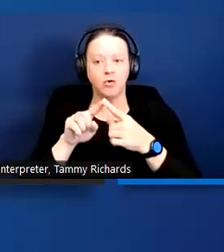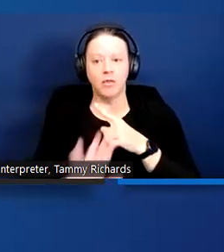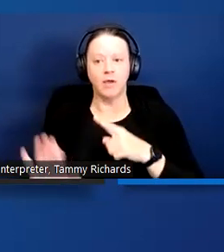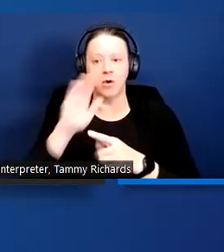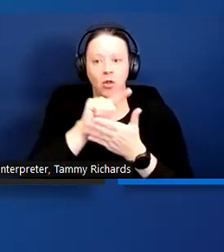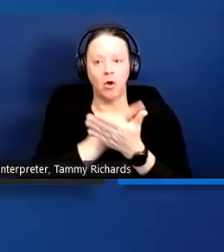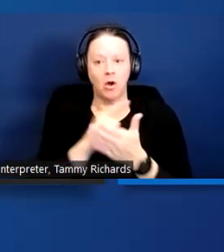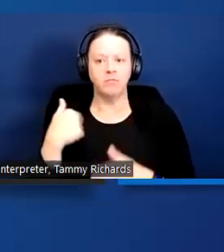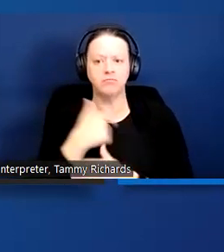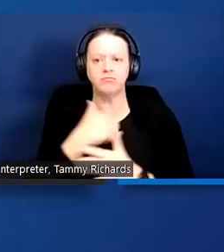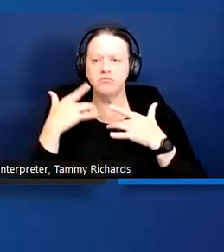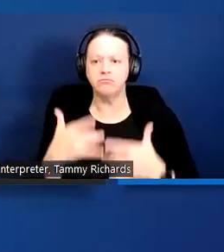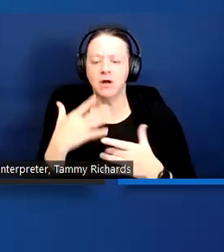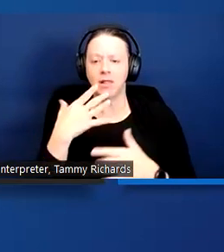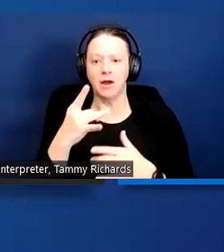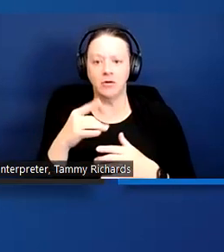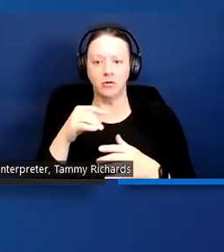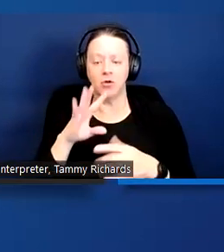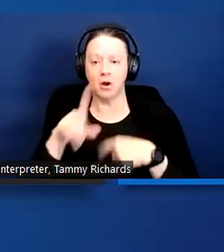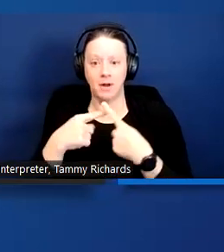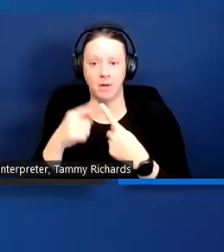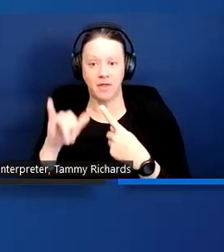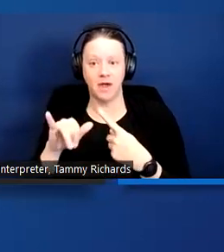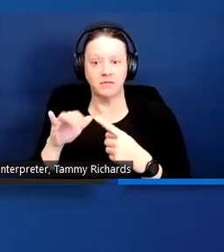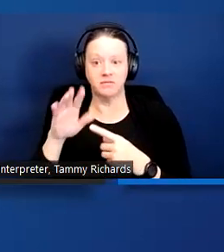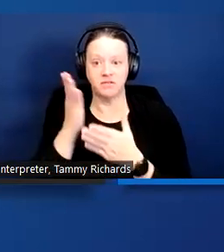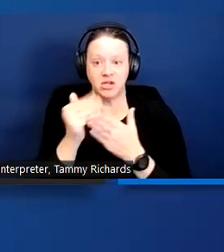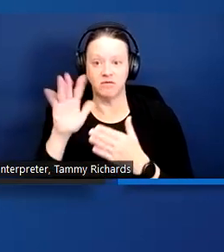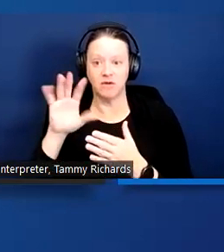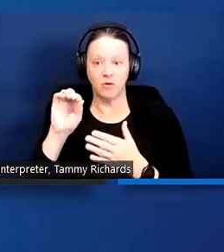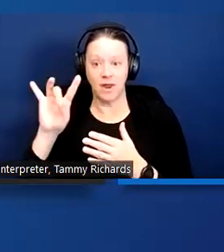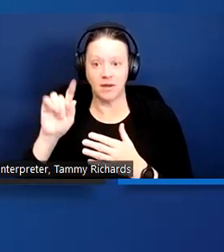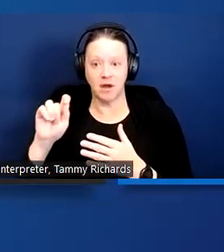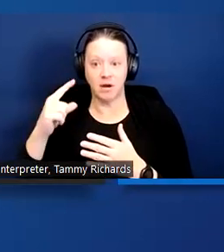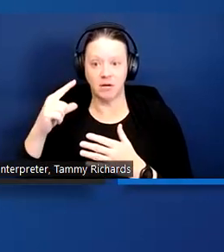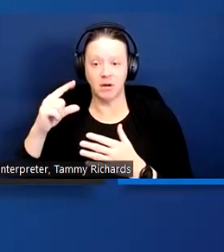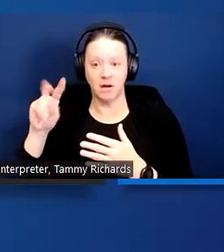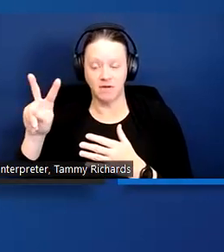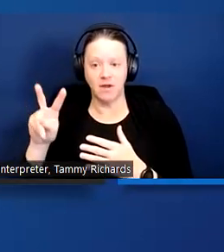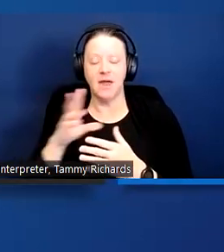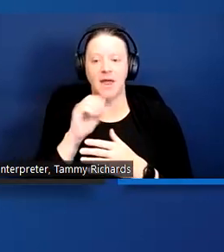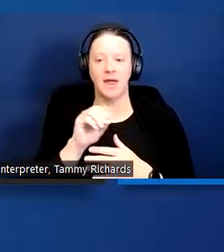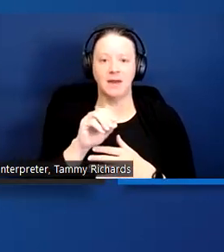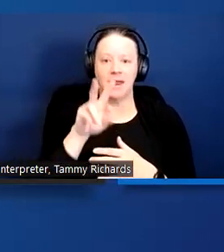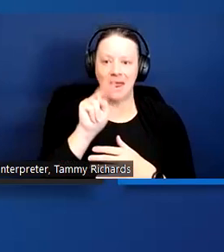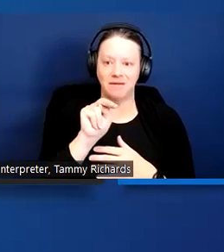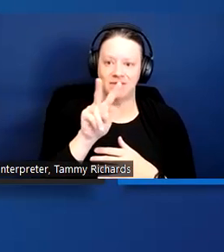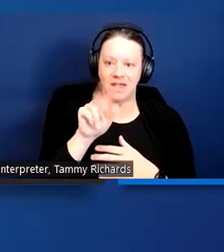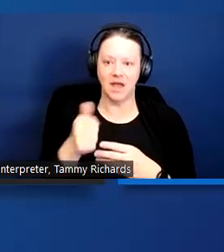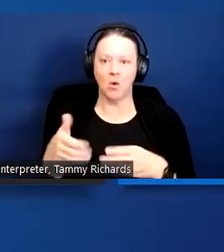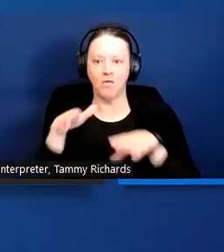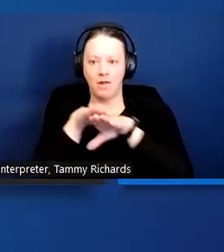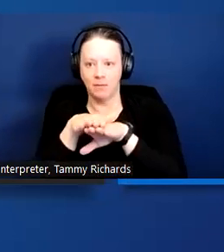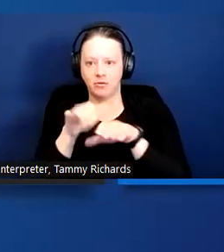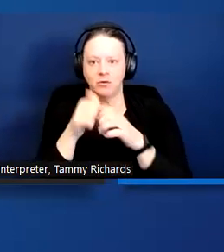usually like to refer to that website because Section 508 and NVA, there's a lot of overlap between the two. So it's a good starting point